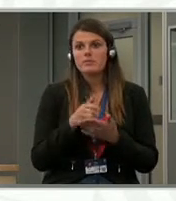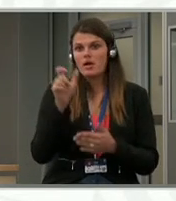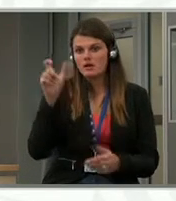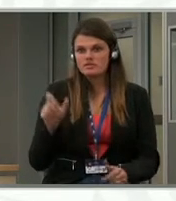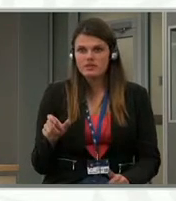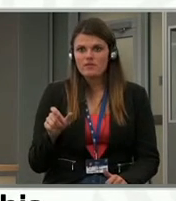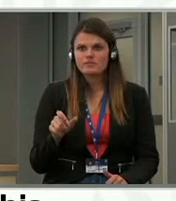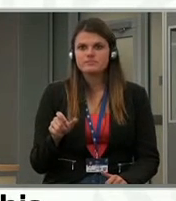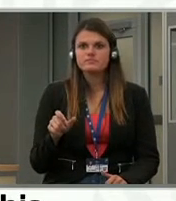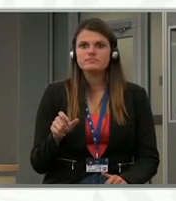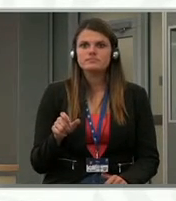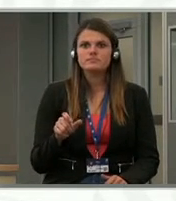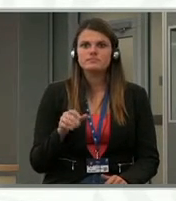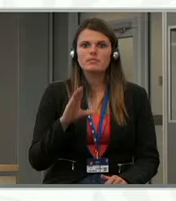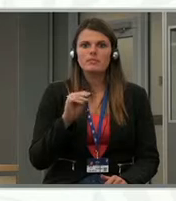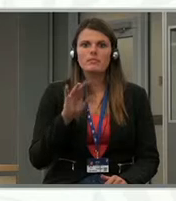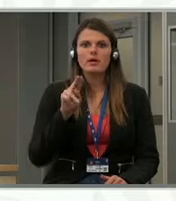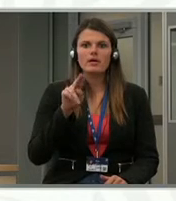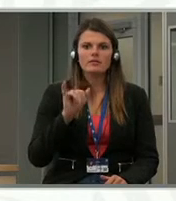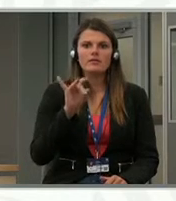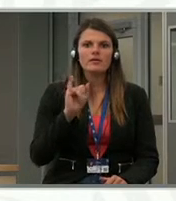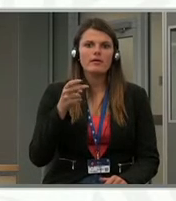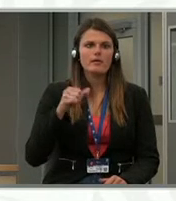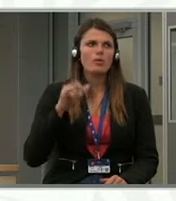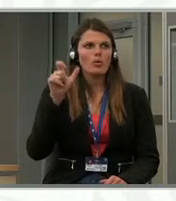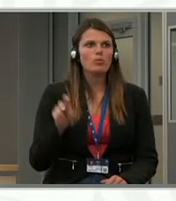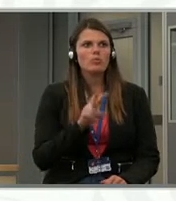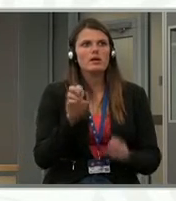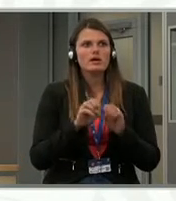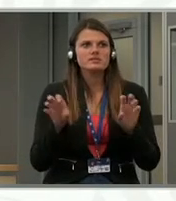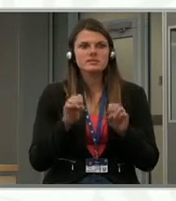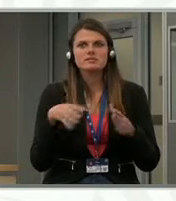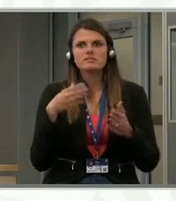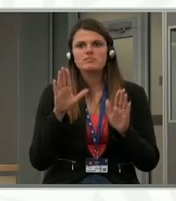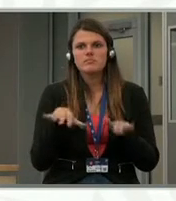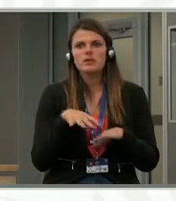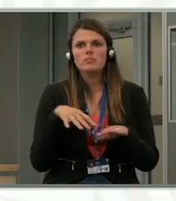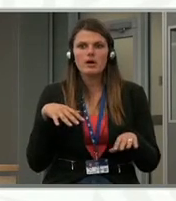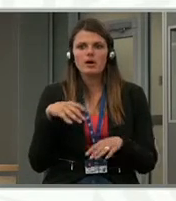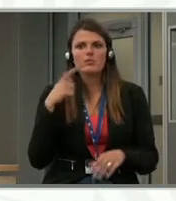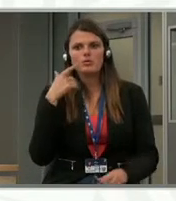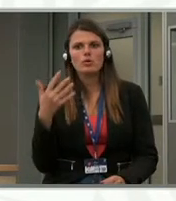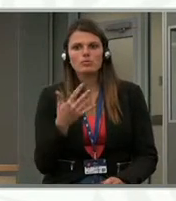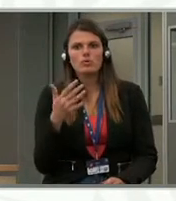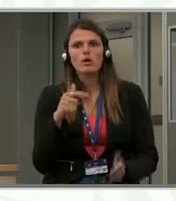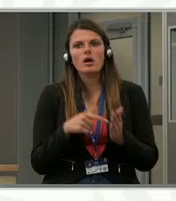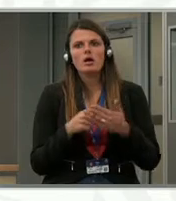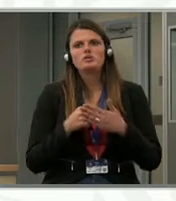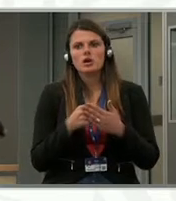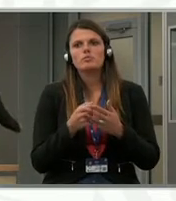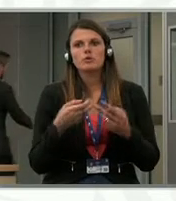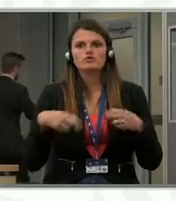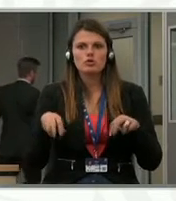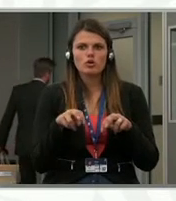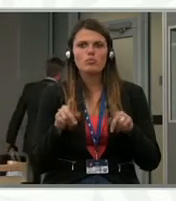implementation. Now the floor is being given to Mr. Benifei. He is a representative of